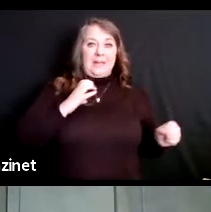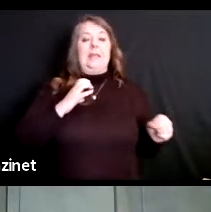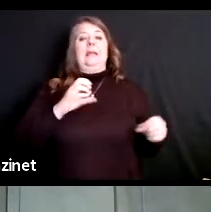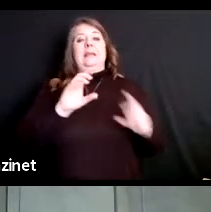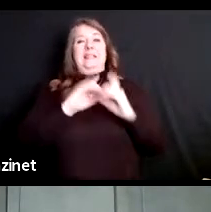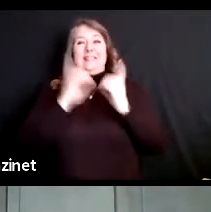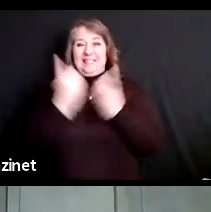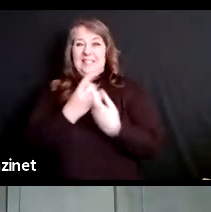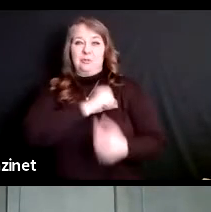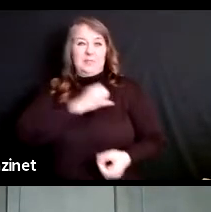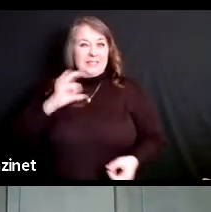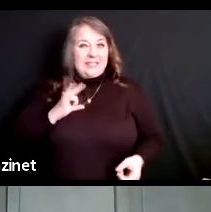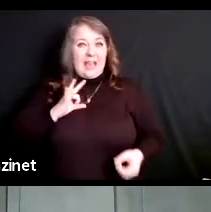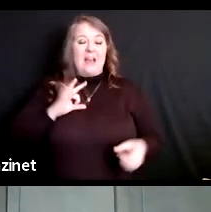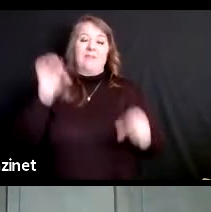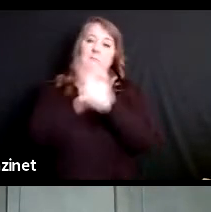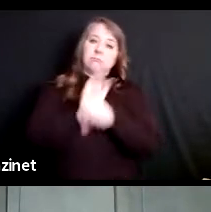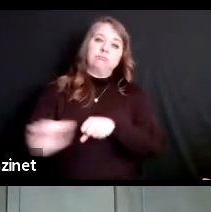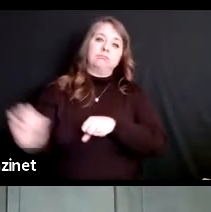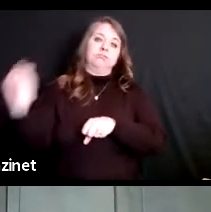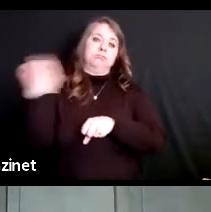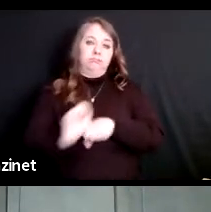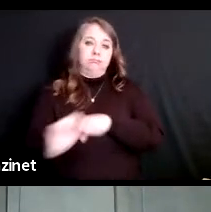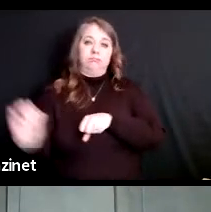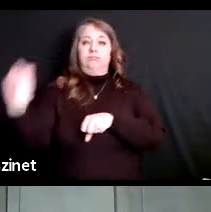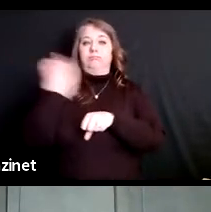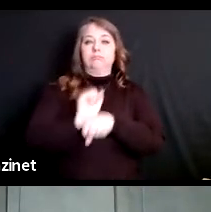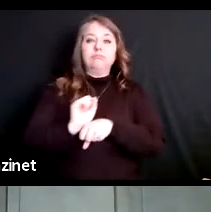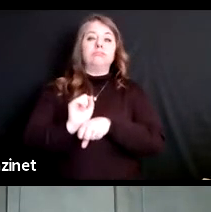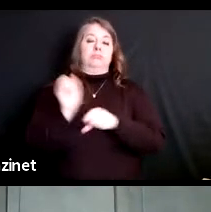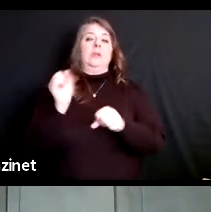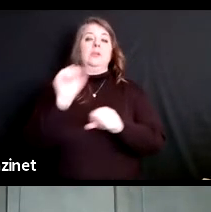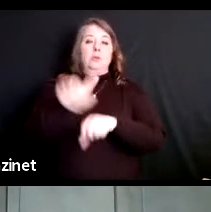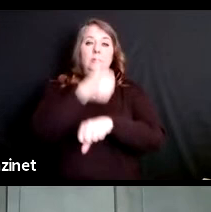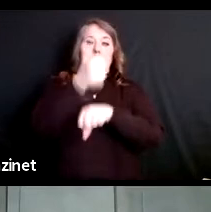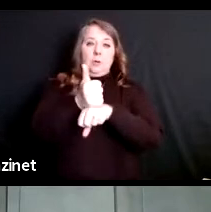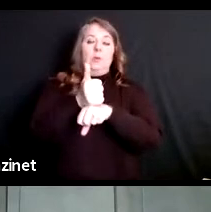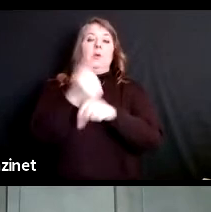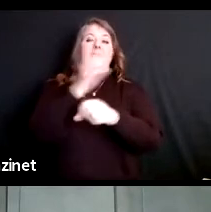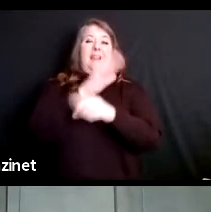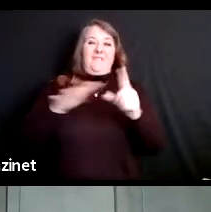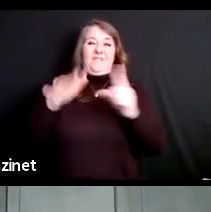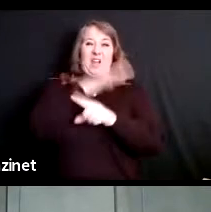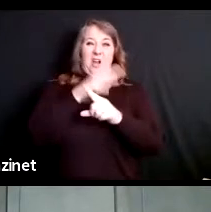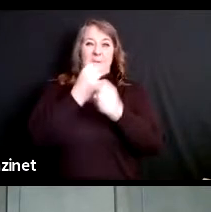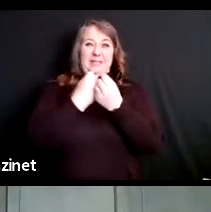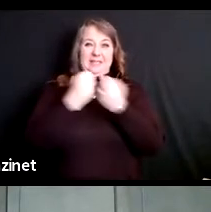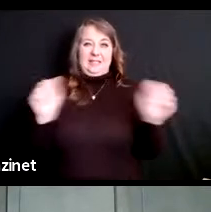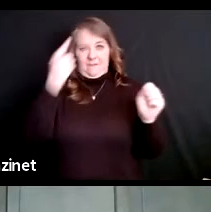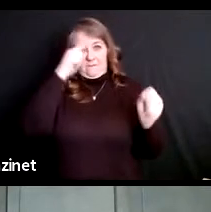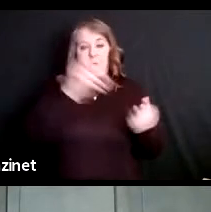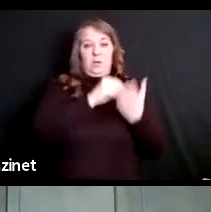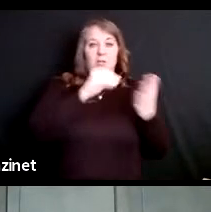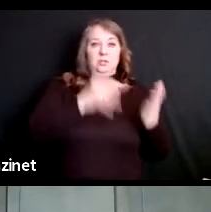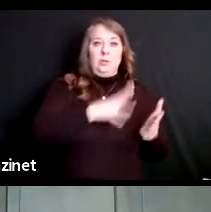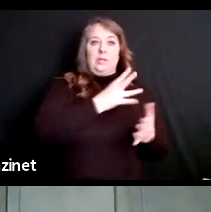all working hard to create a safe environment for our students and our staff.